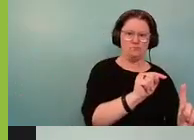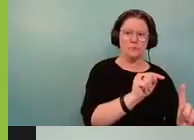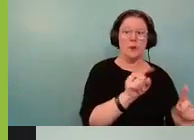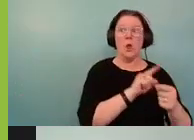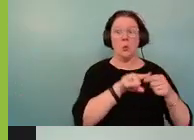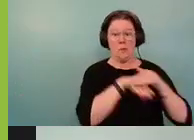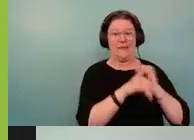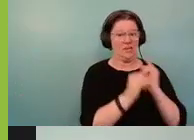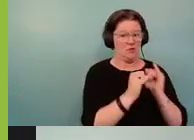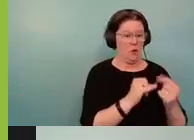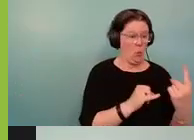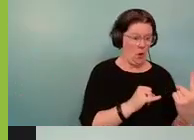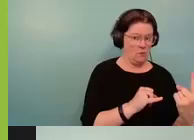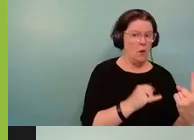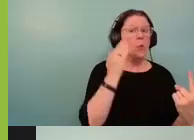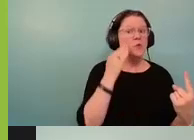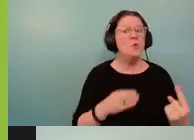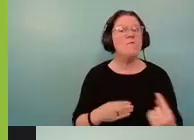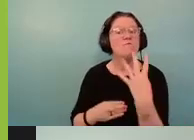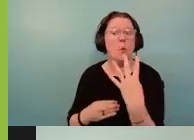into the interview, we came out with four.